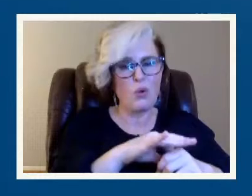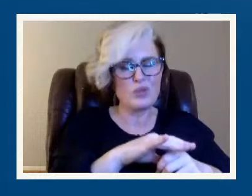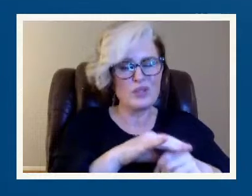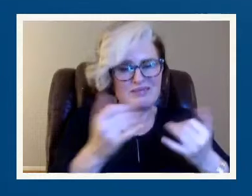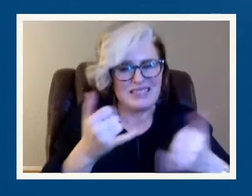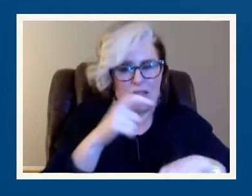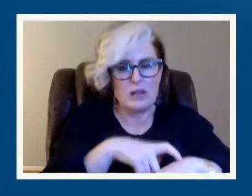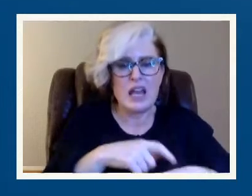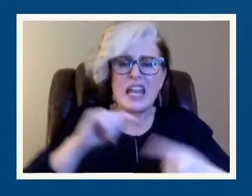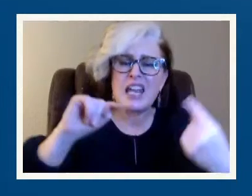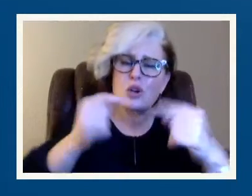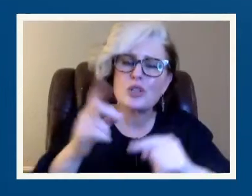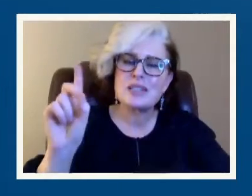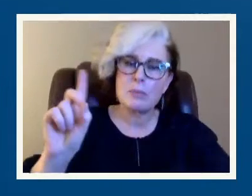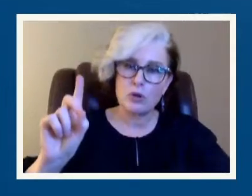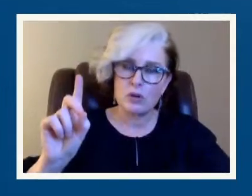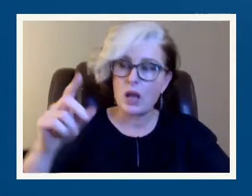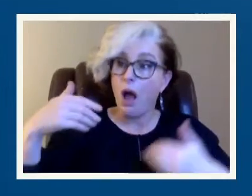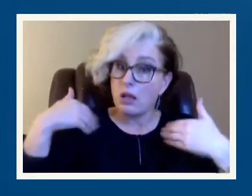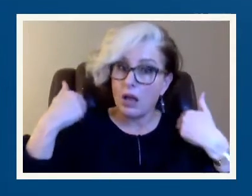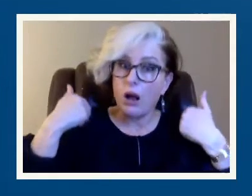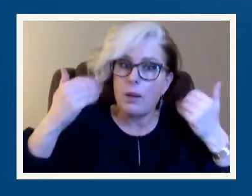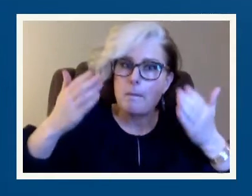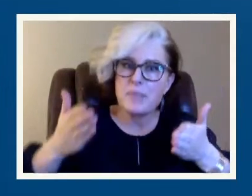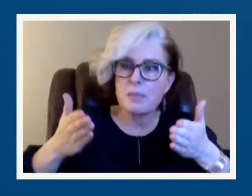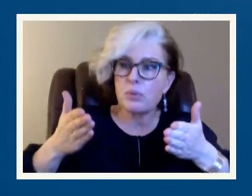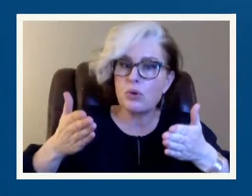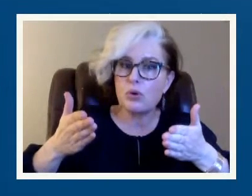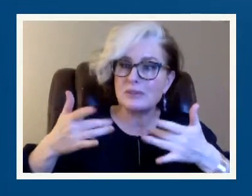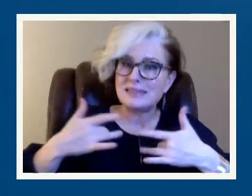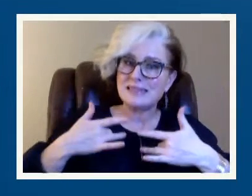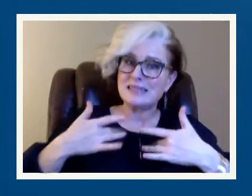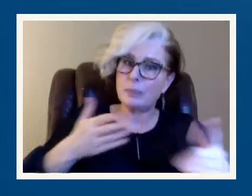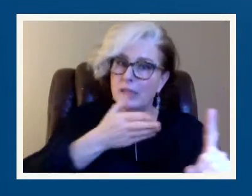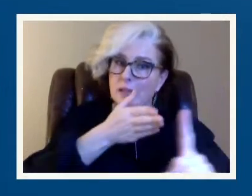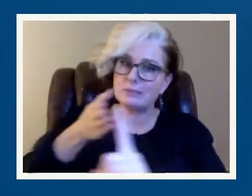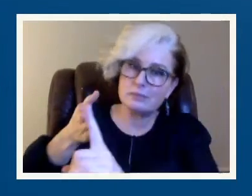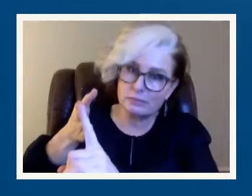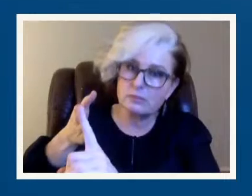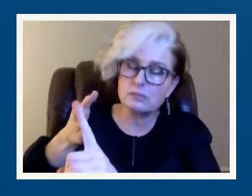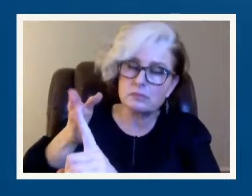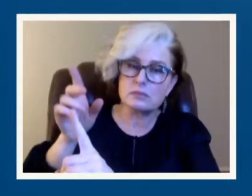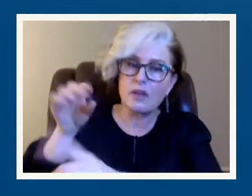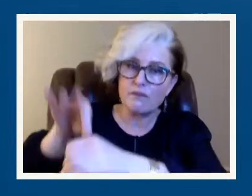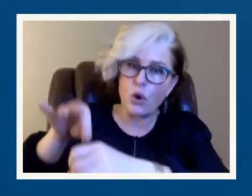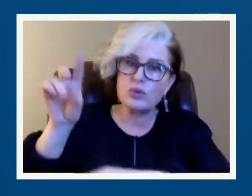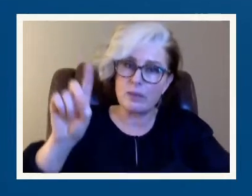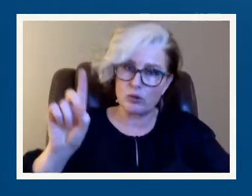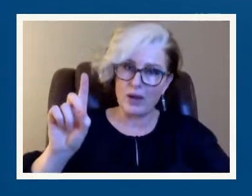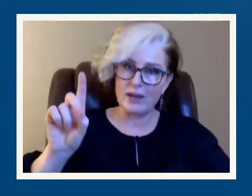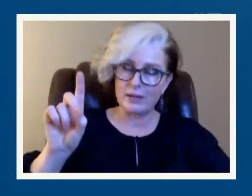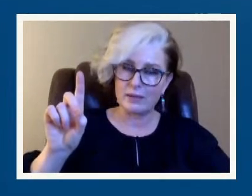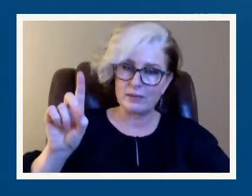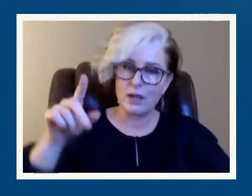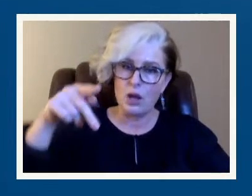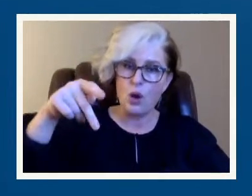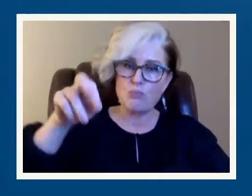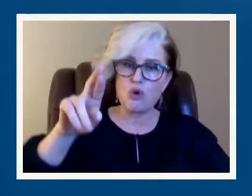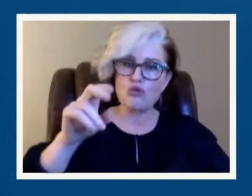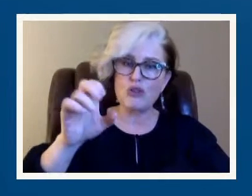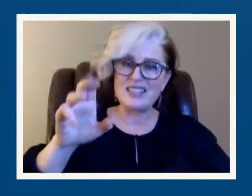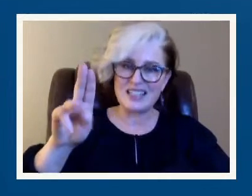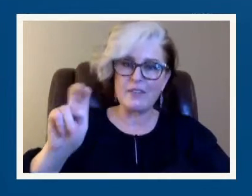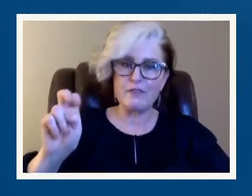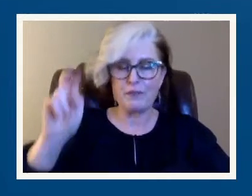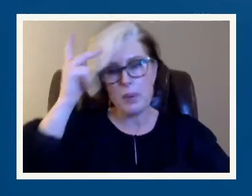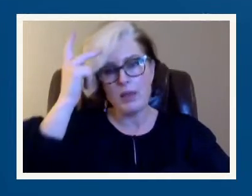hurts Democrats because younger people trend in a more progressive direction. And I can